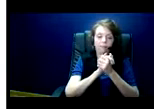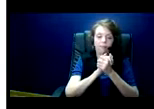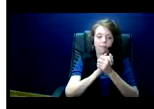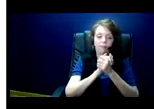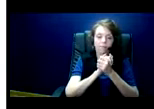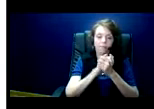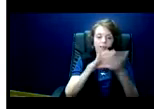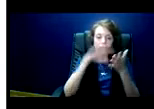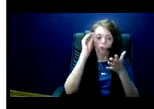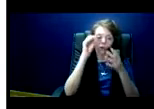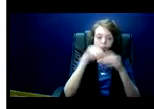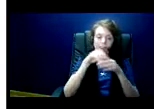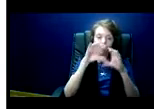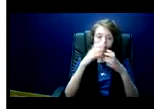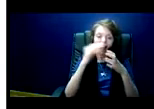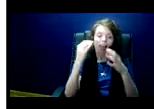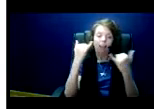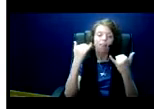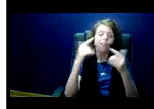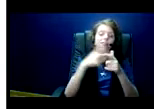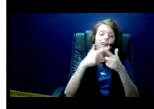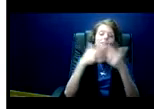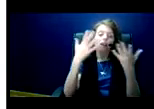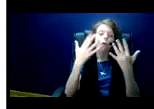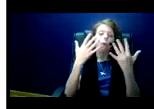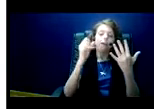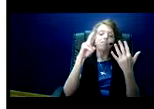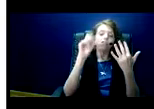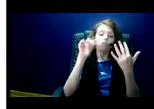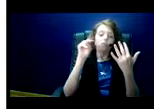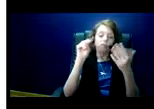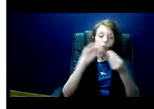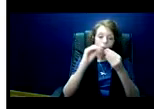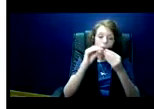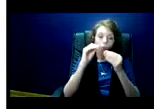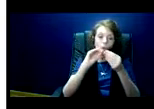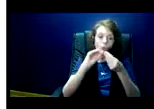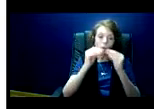Perfect. B. And we can go, Susan, one more slide.